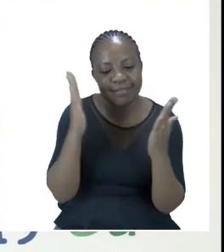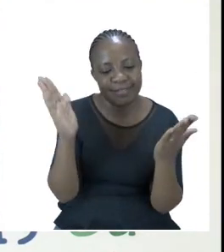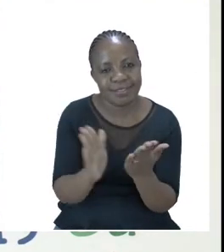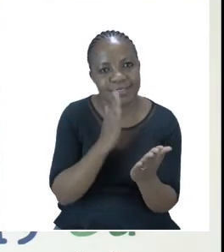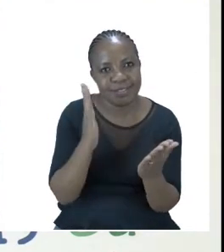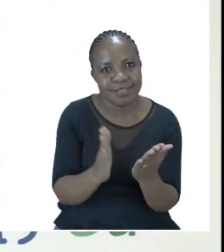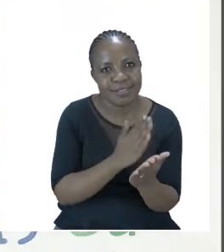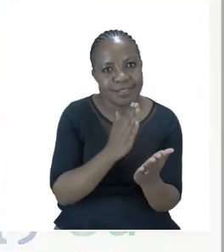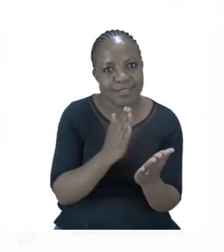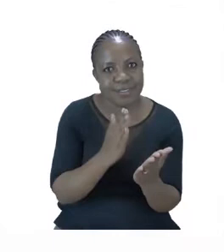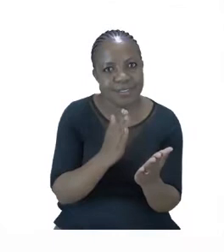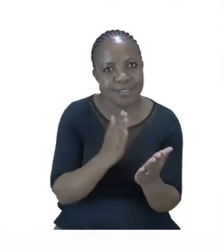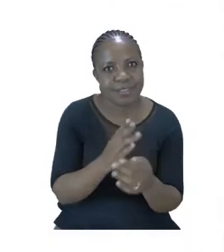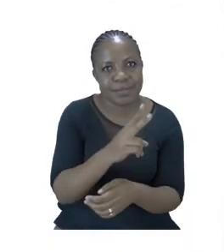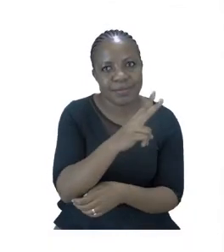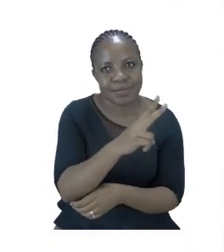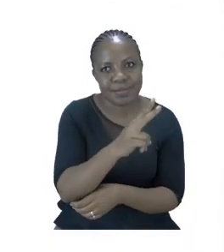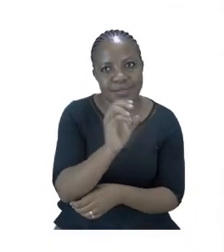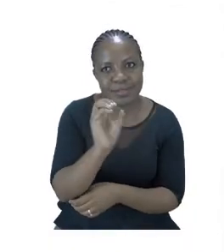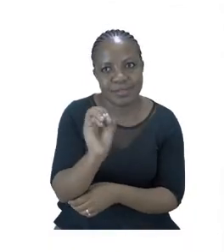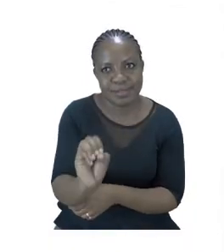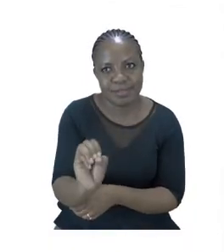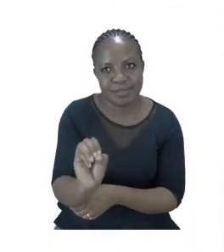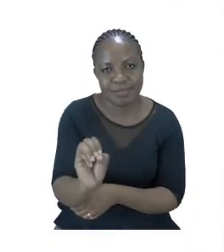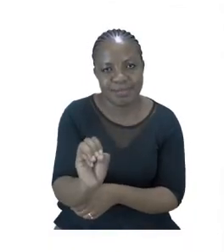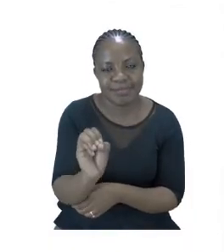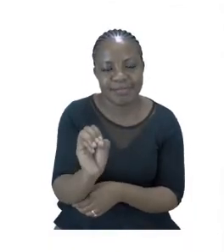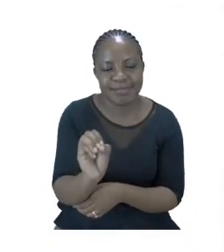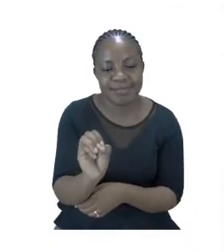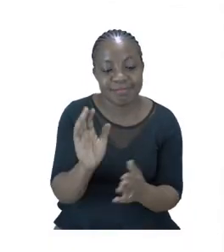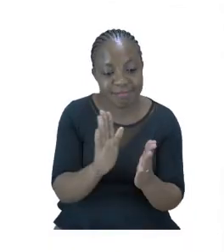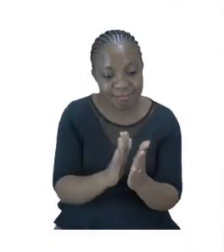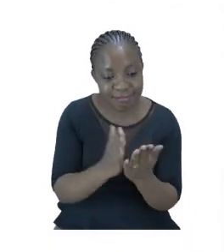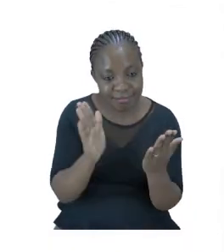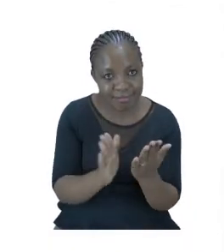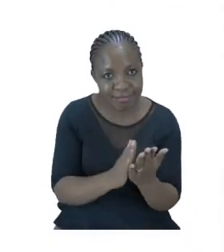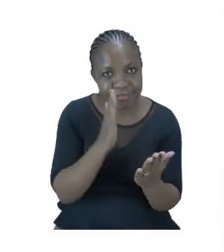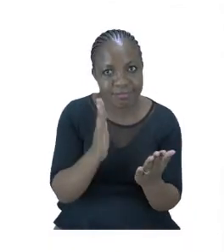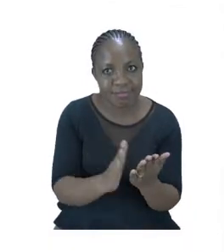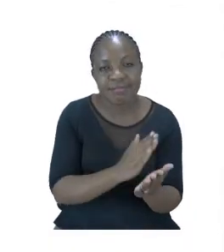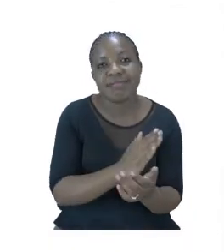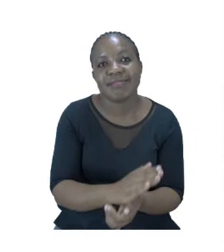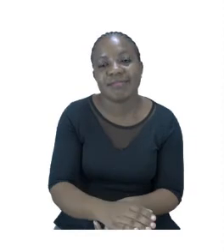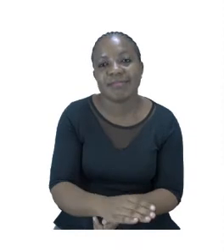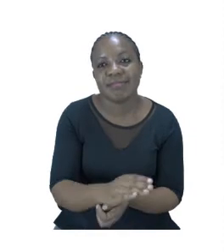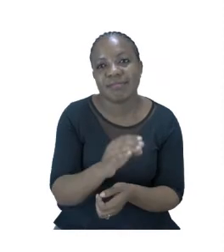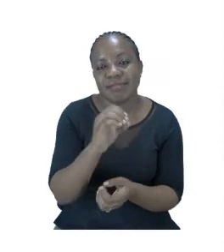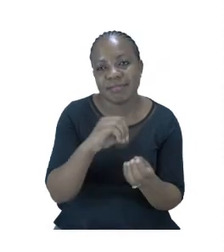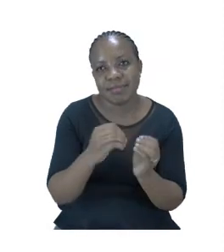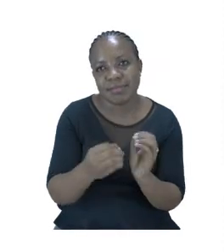page 20. On page 20, we are going to be talking about the